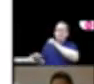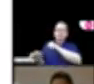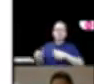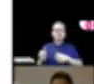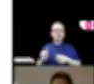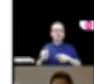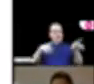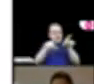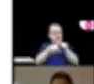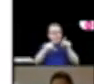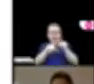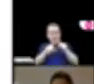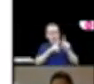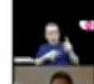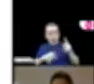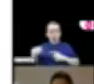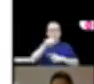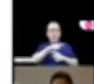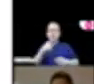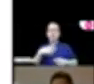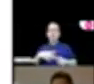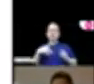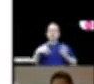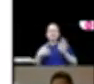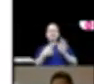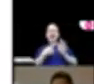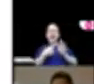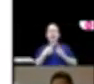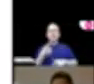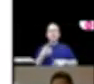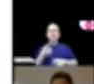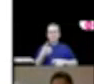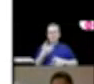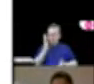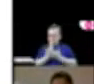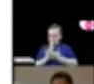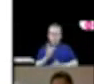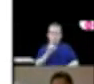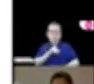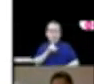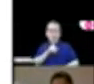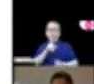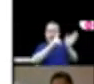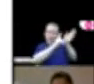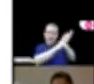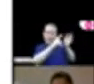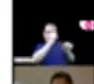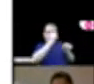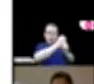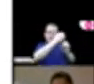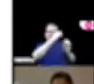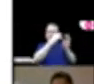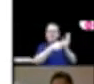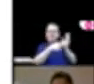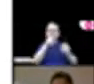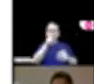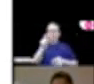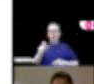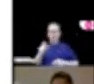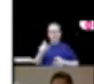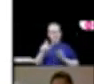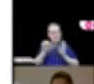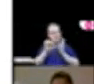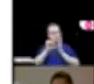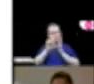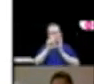same with everyone who's seeking asylum, especially women, but with the LGBT people, it's difficult and